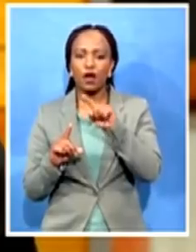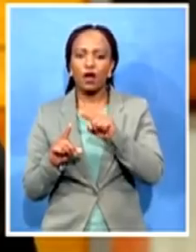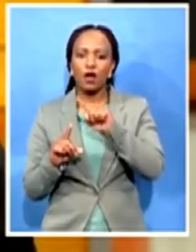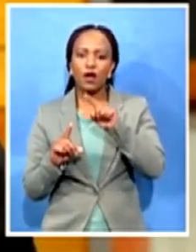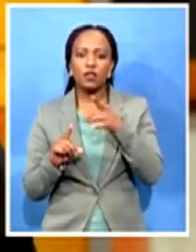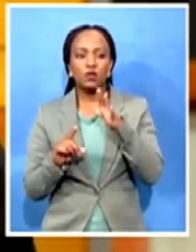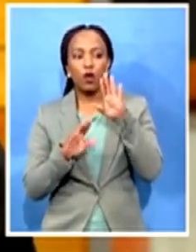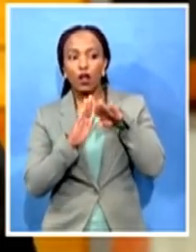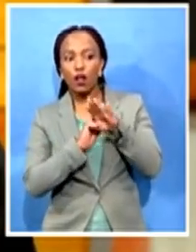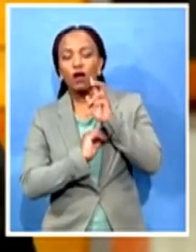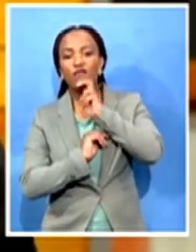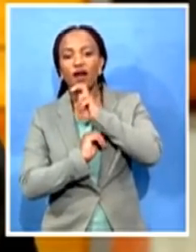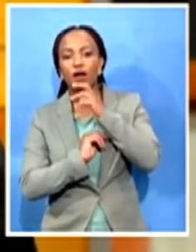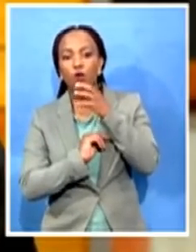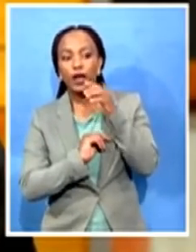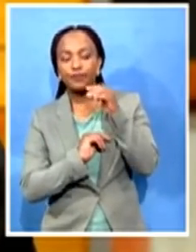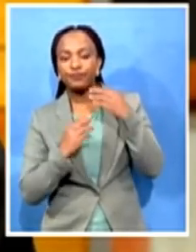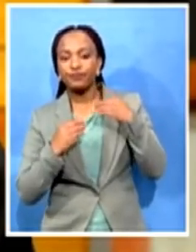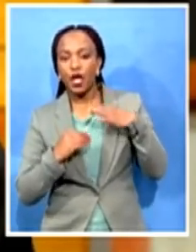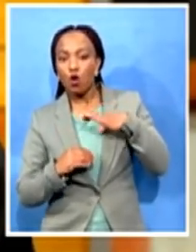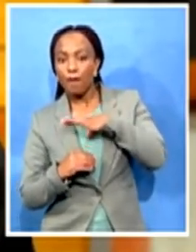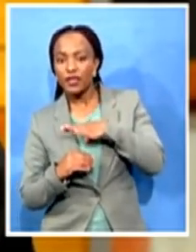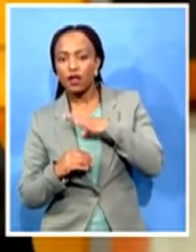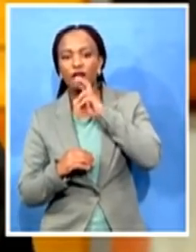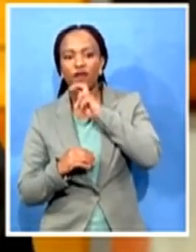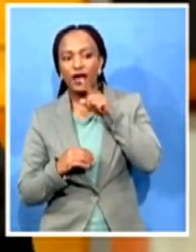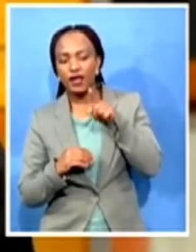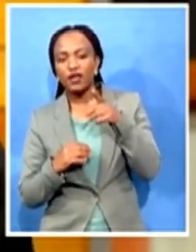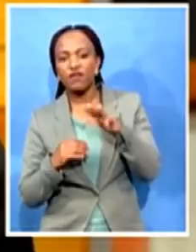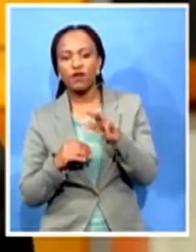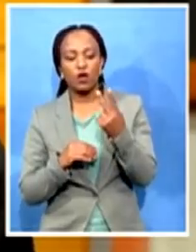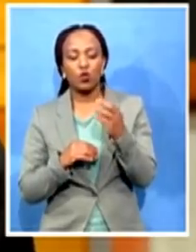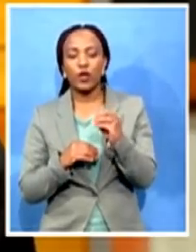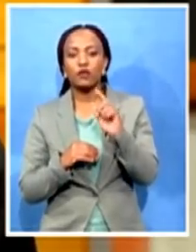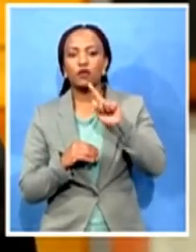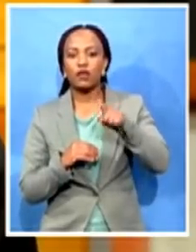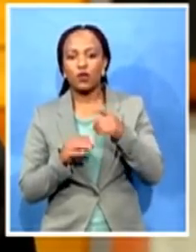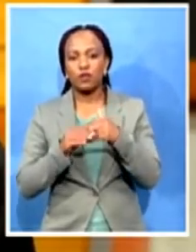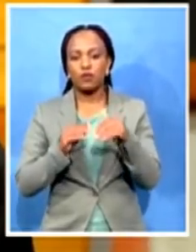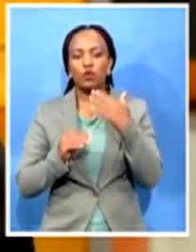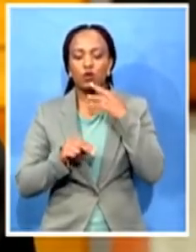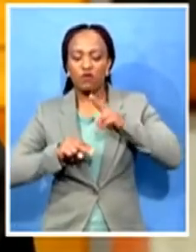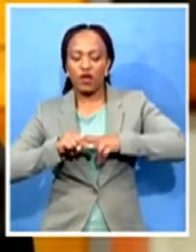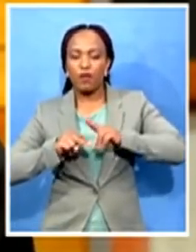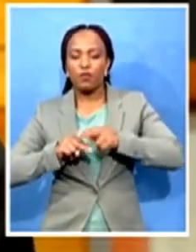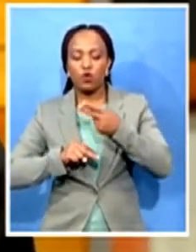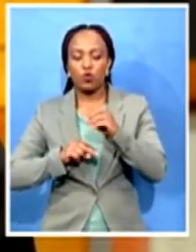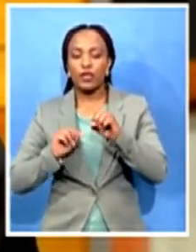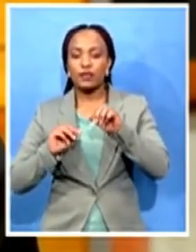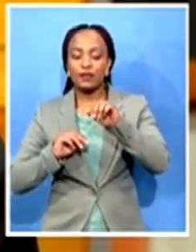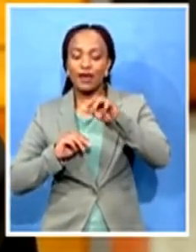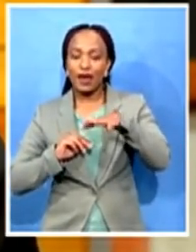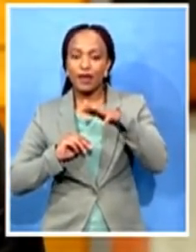was released on unopposed bail of 20,000 rand, February 2019, 6th of February, and up until the present